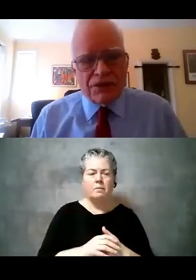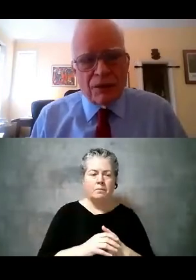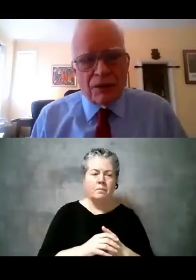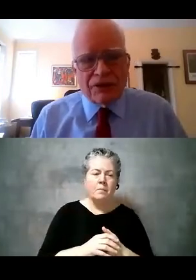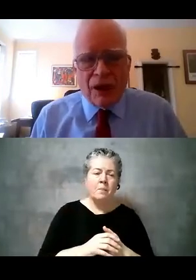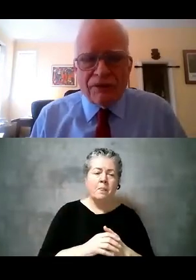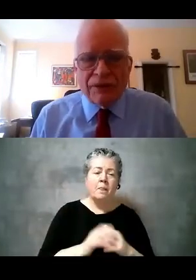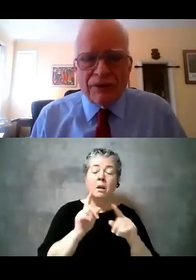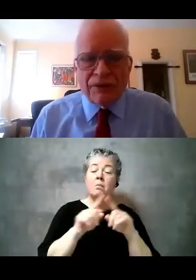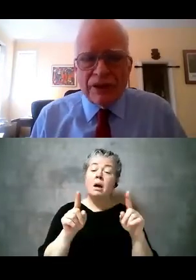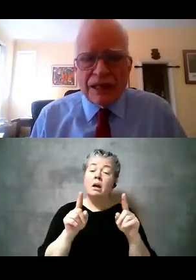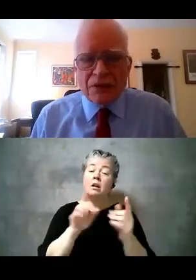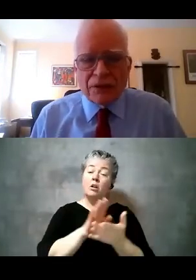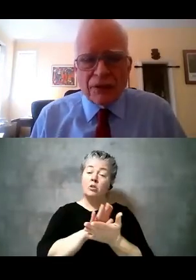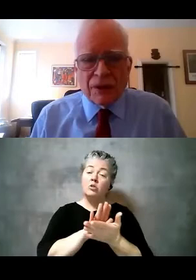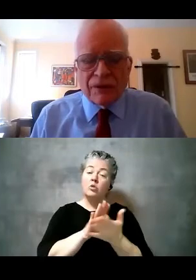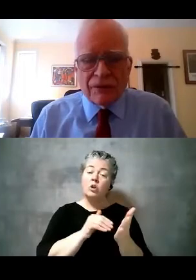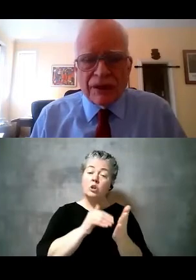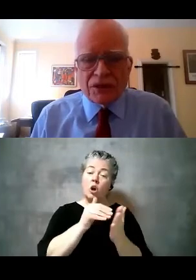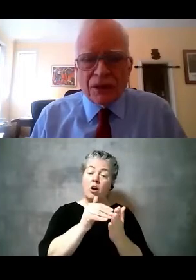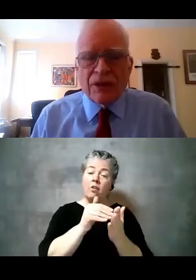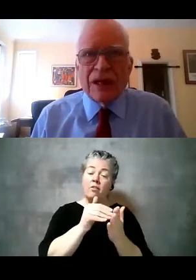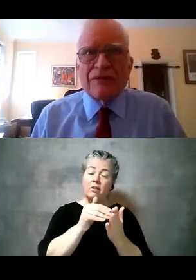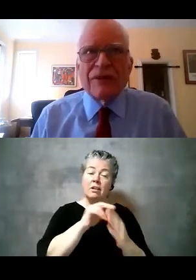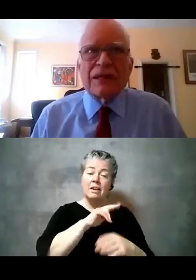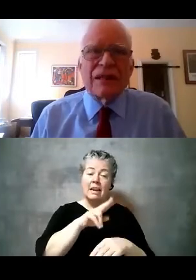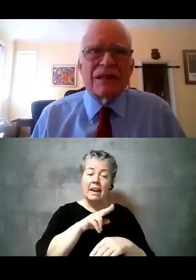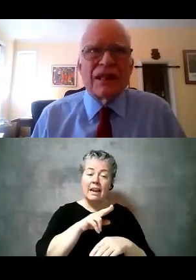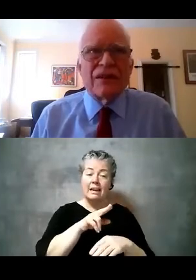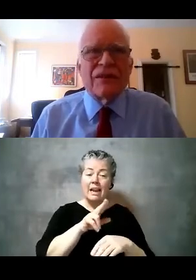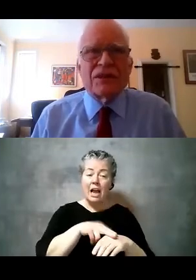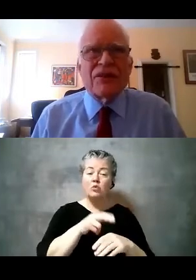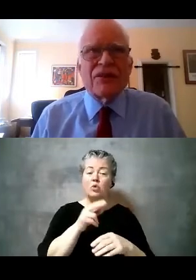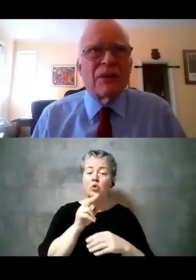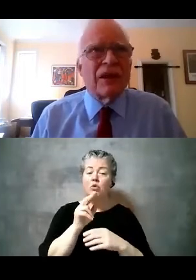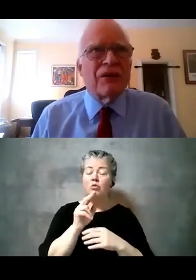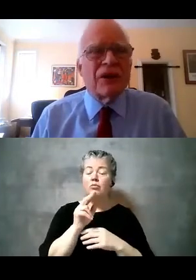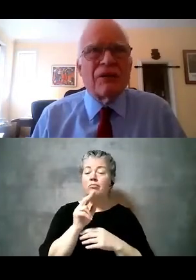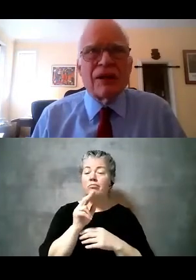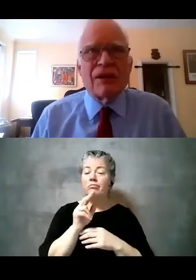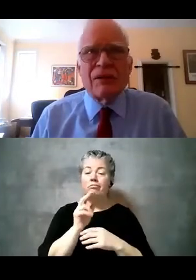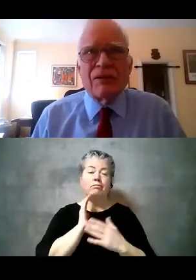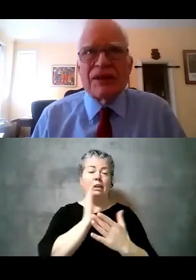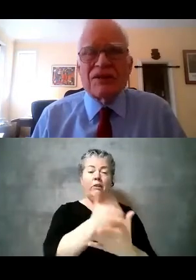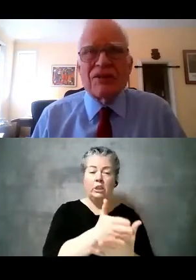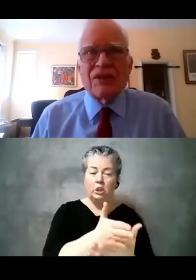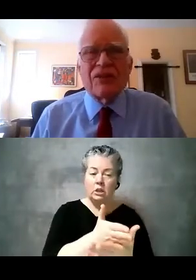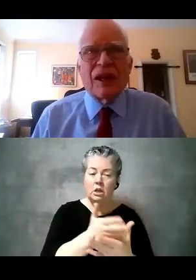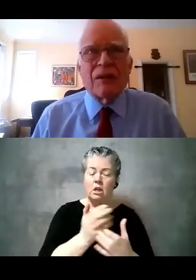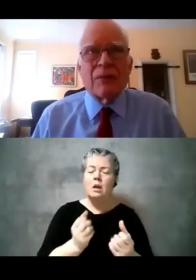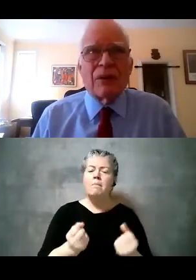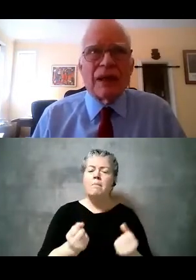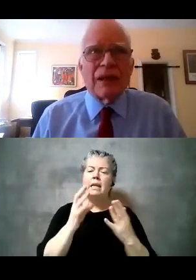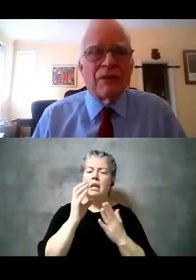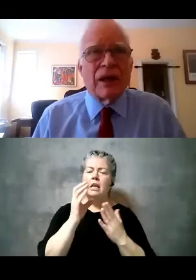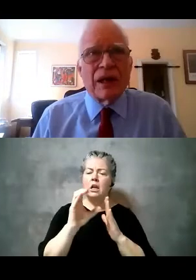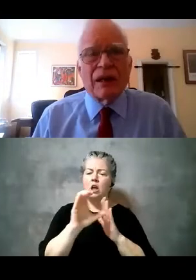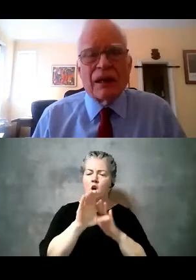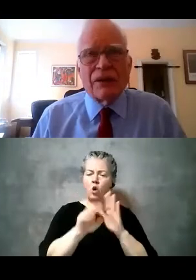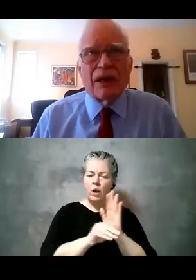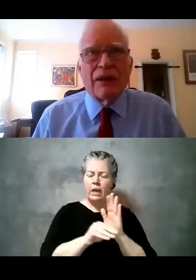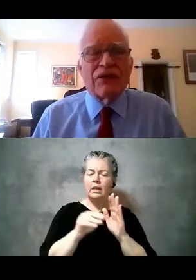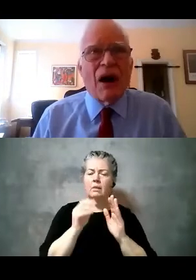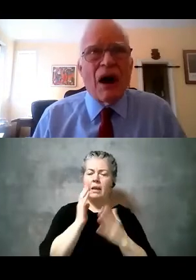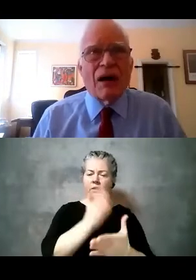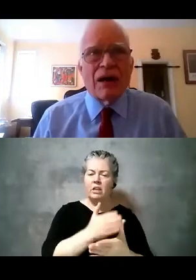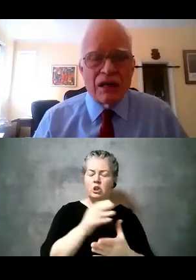But the school is often the natural unit of intervention. In fact, the interventions, many of the curricular interventions in STEM and in reading and